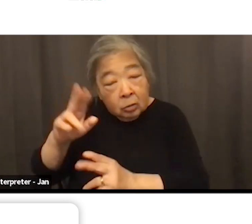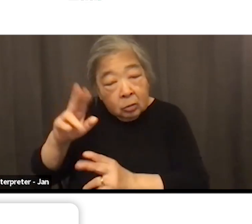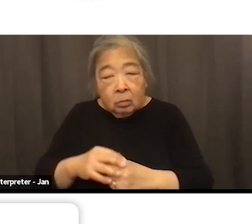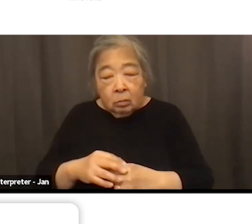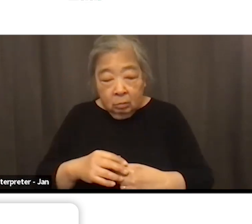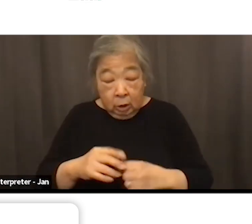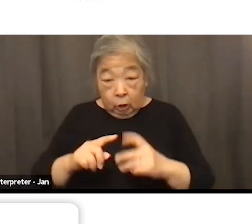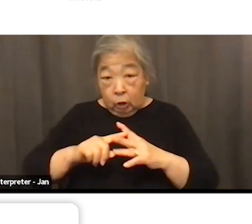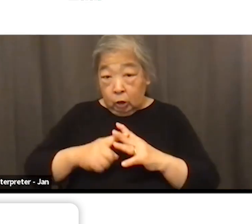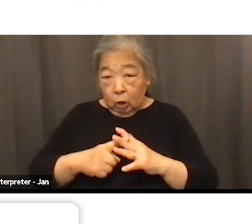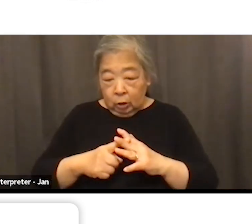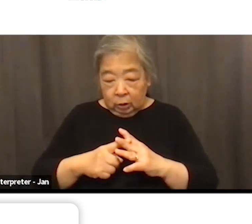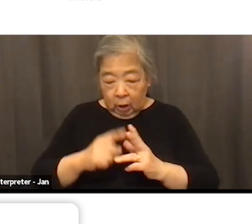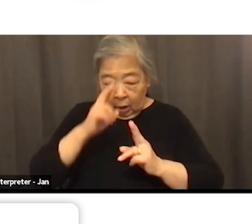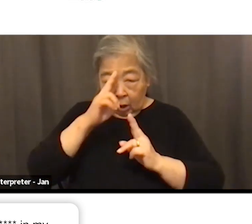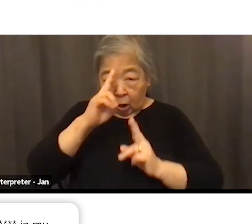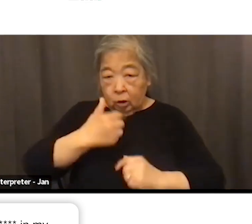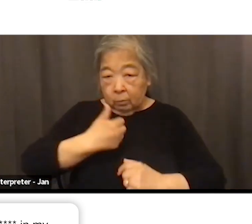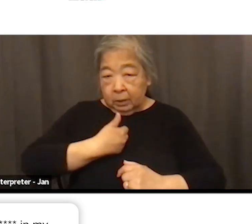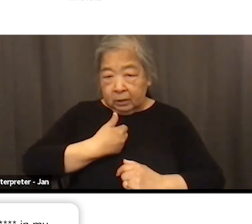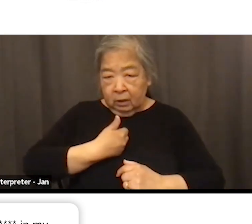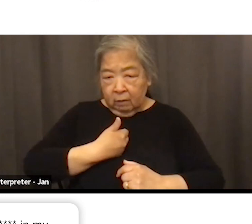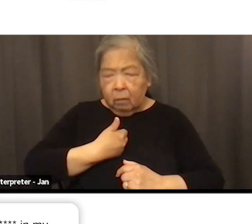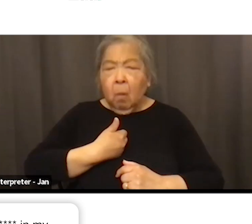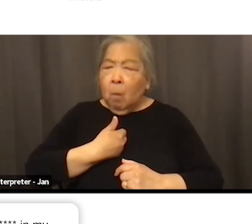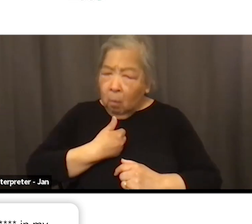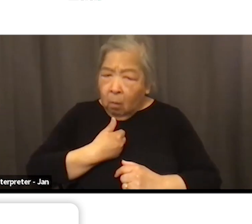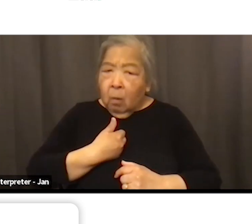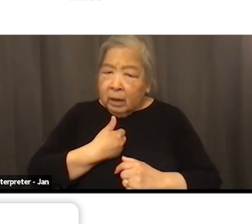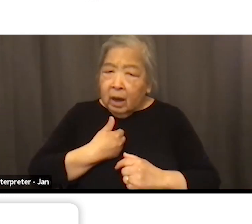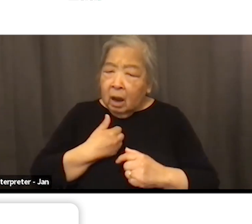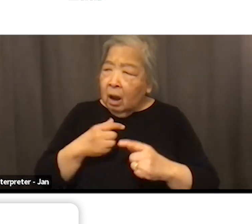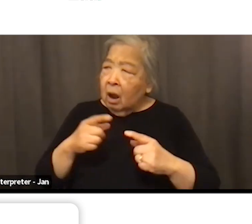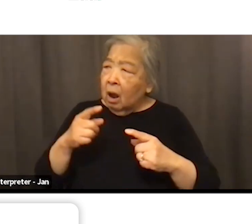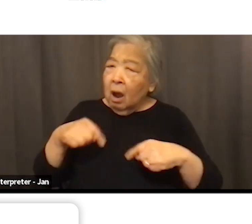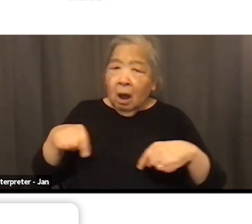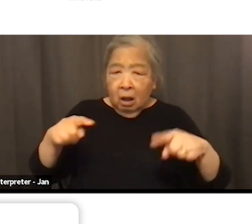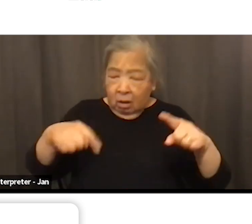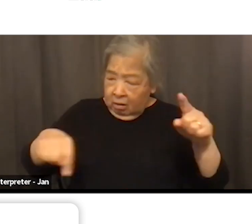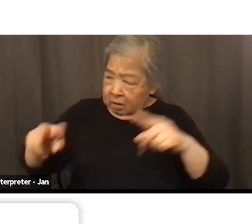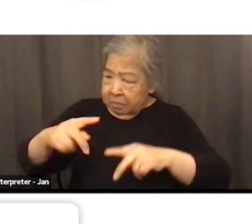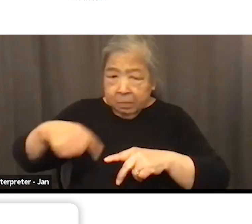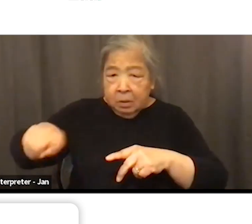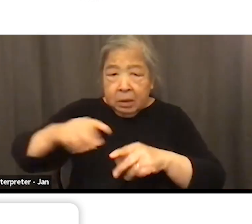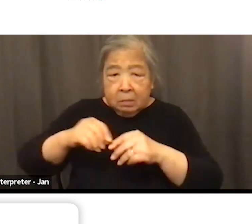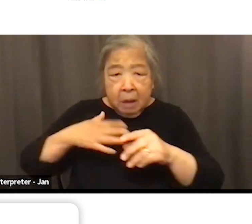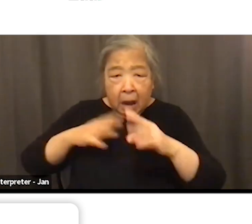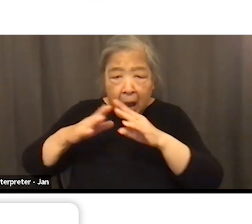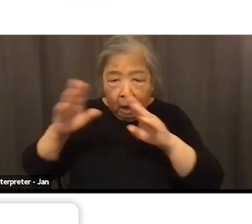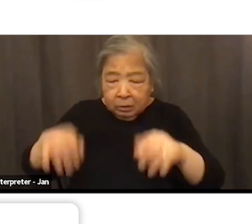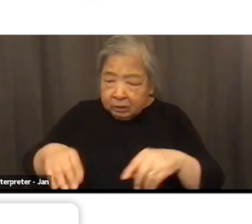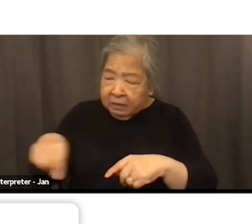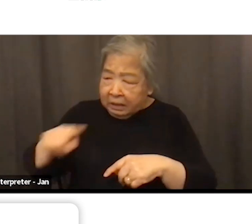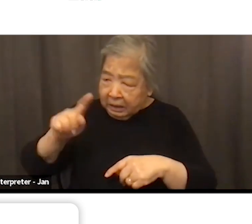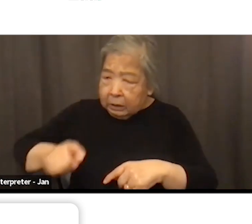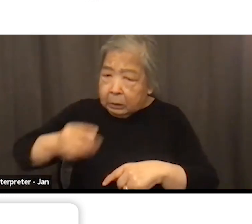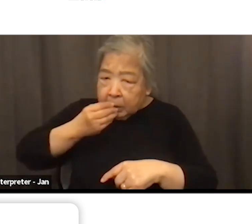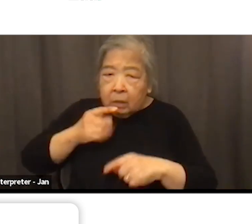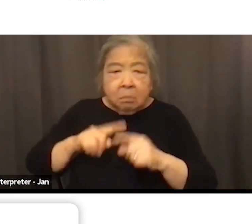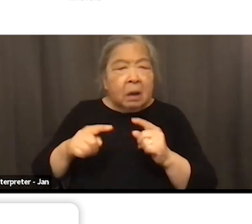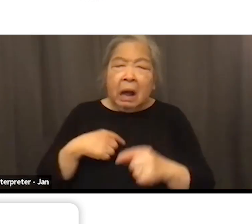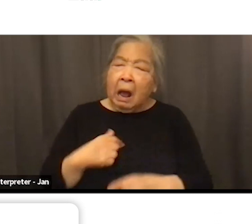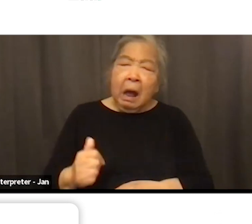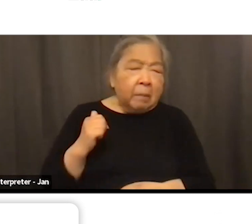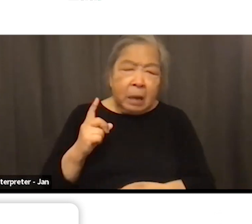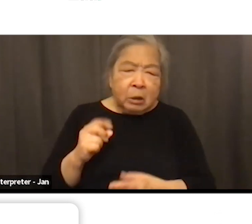So I'm not denying that these motherfuckers in my house need to eat. I'm just not doing that shit.